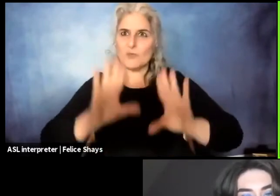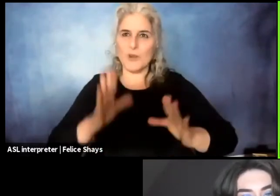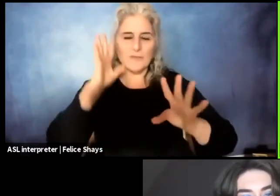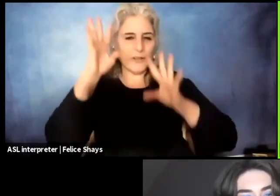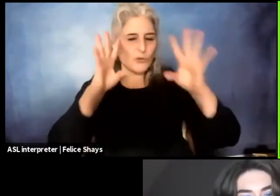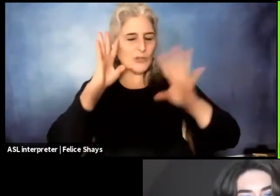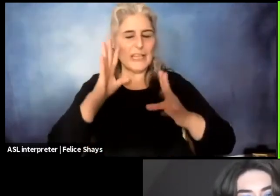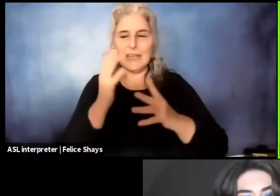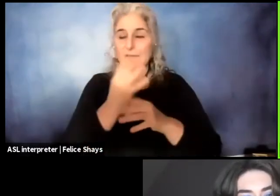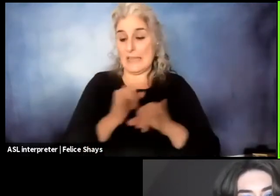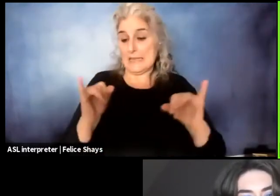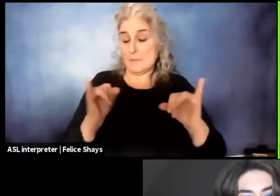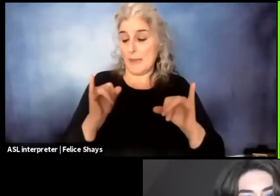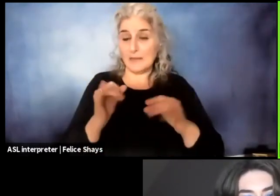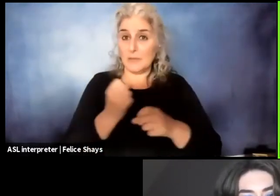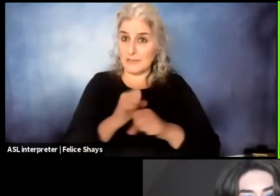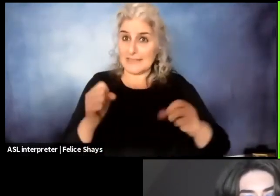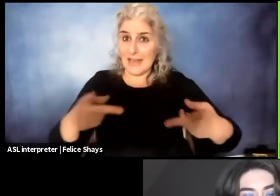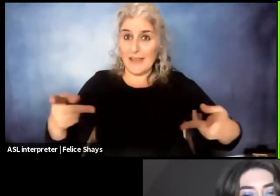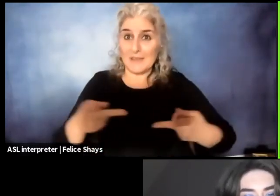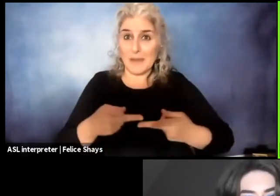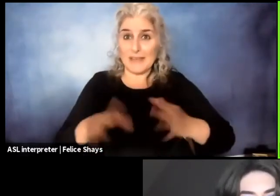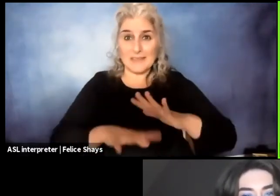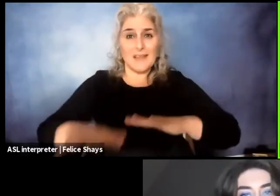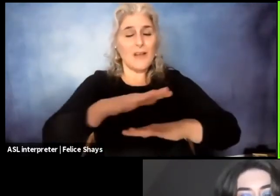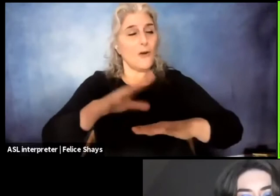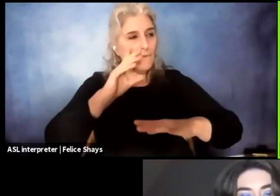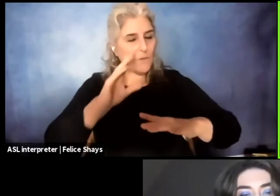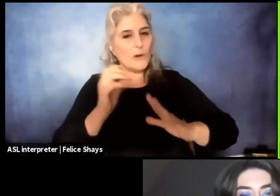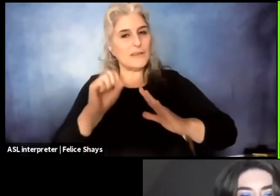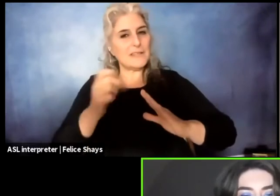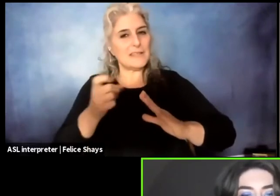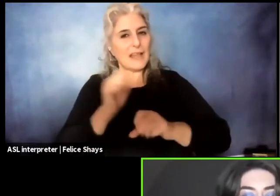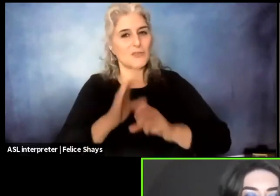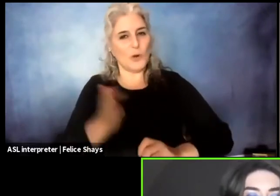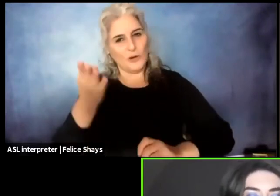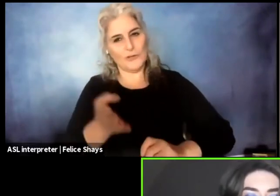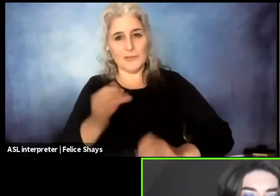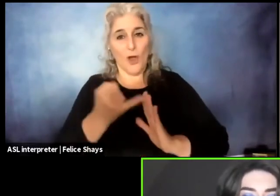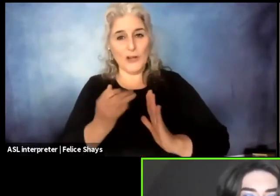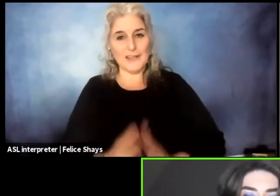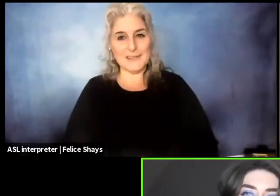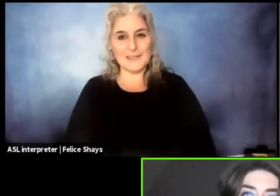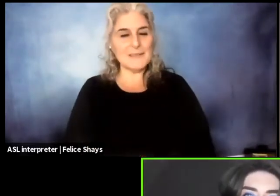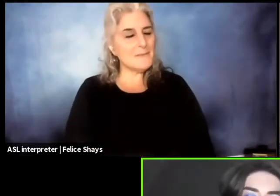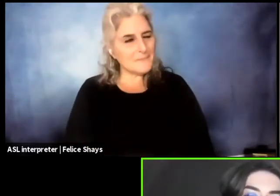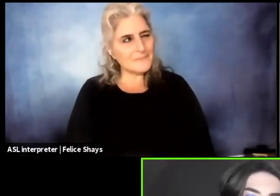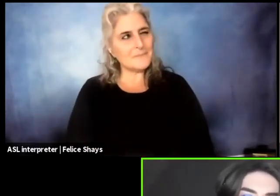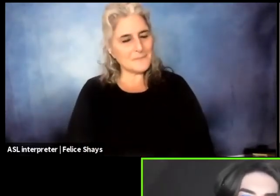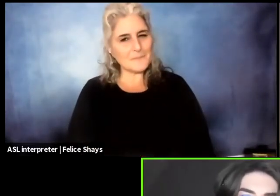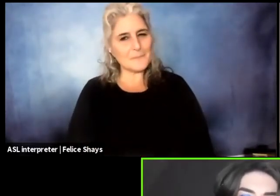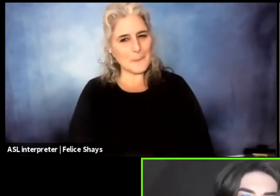autonomous, sustainable, safe space for sex worker artists. Yeah. Do you feel like